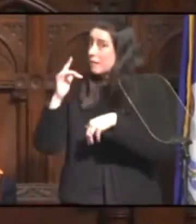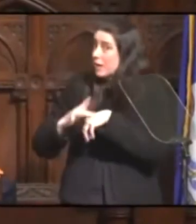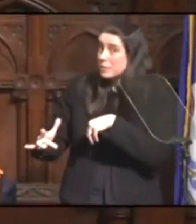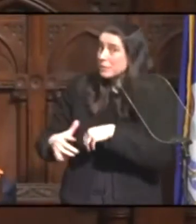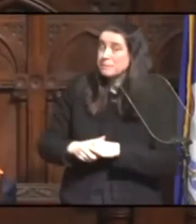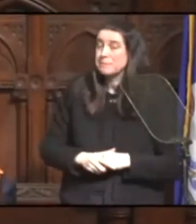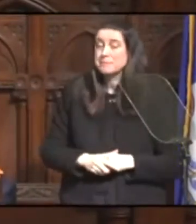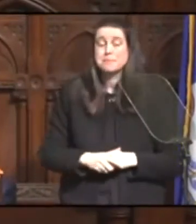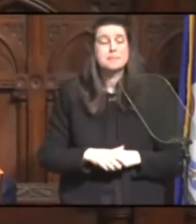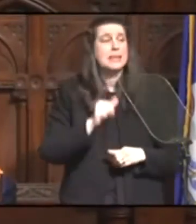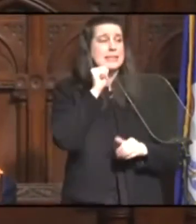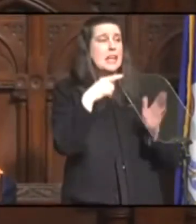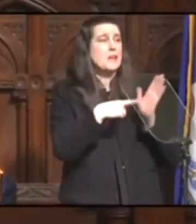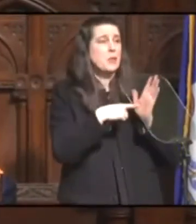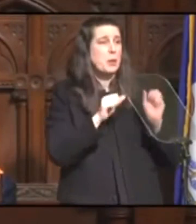not affordable.